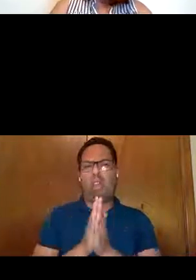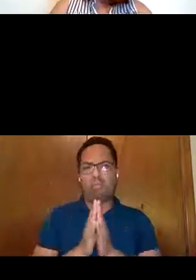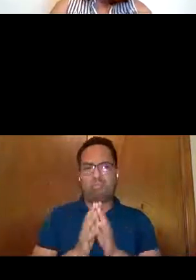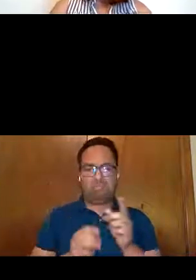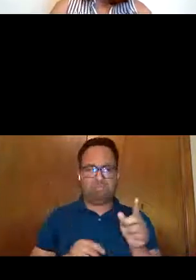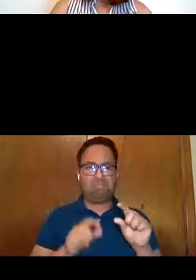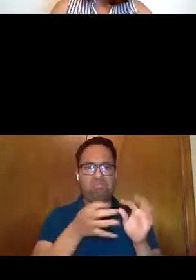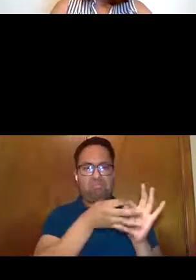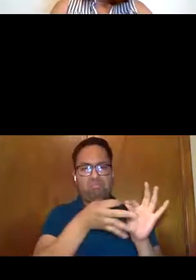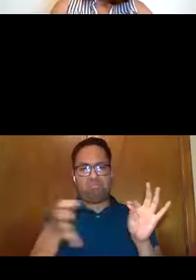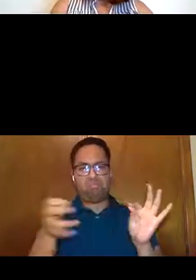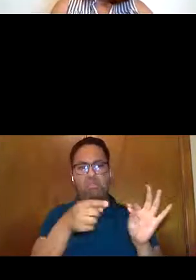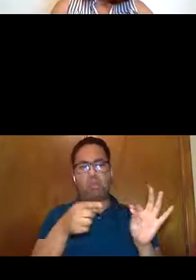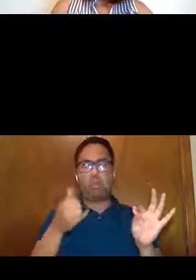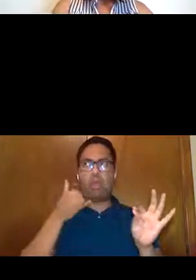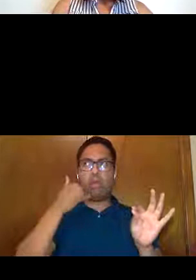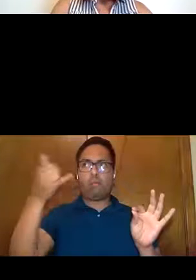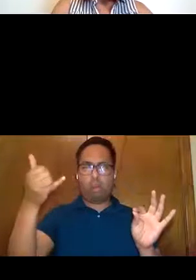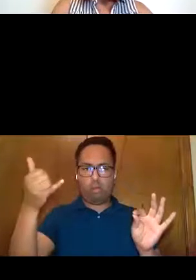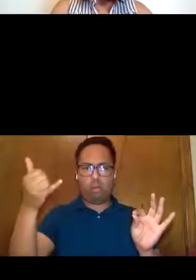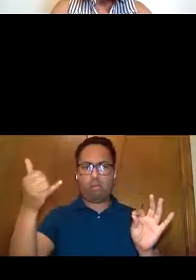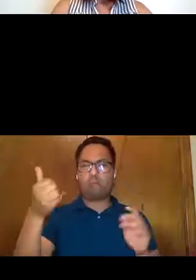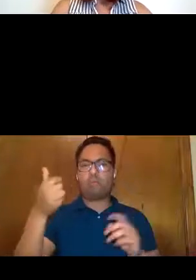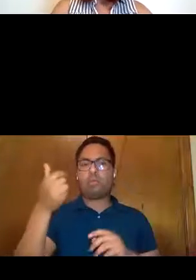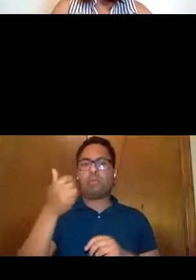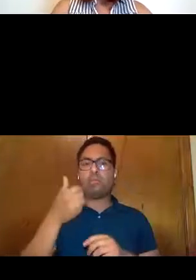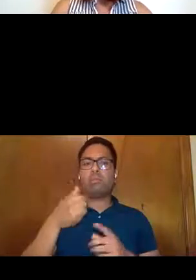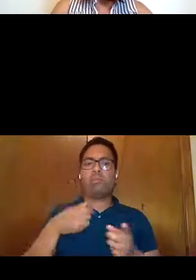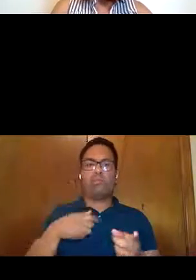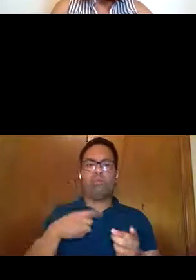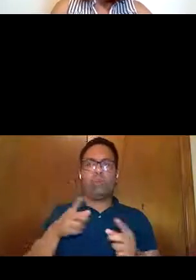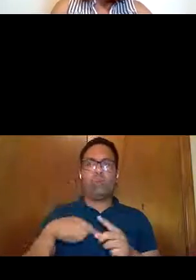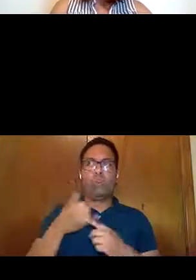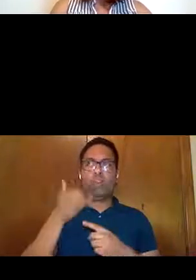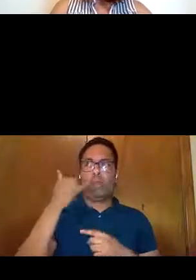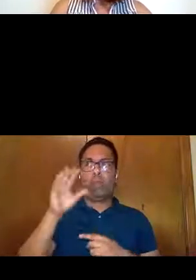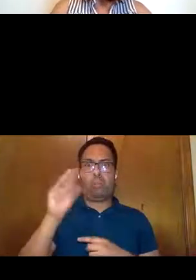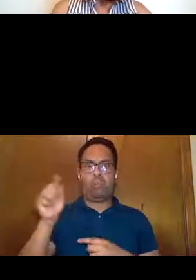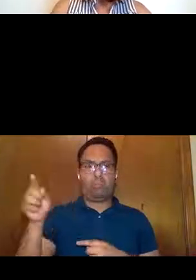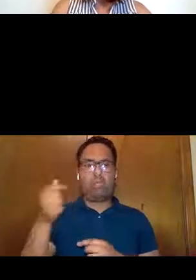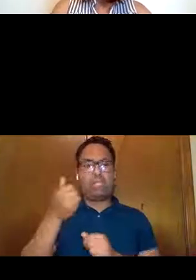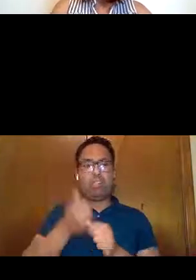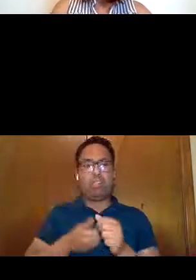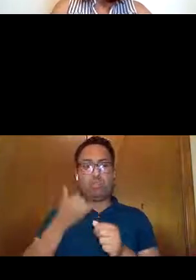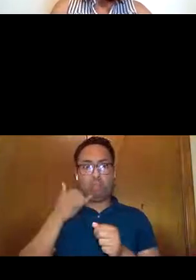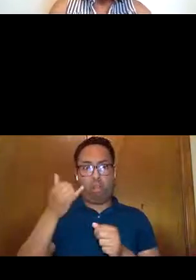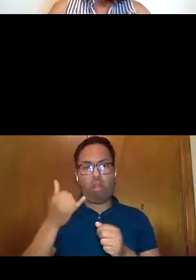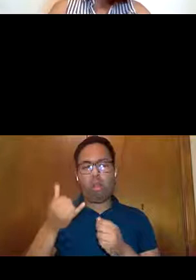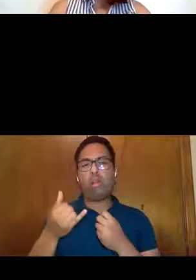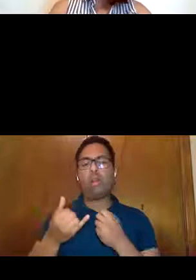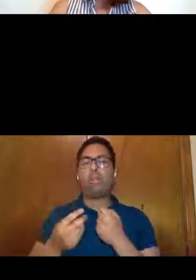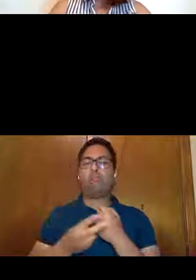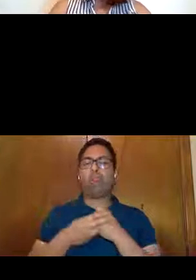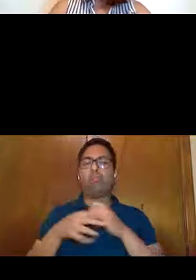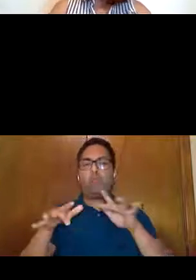As you're speaking with them, each call with the insurer is recorded with a reference number.